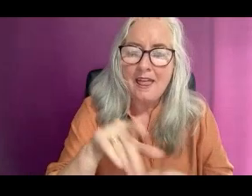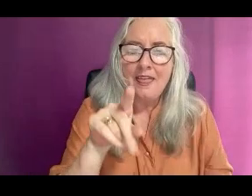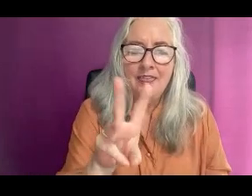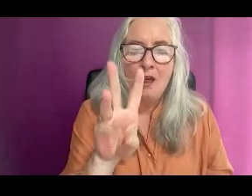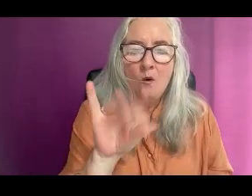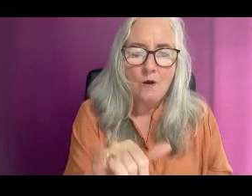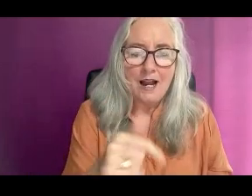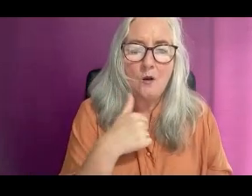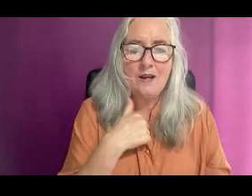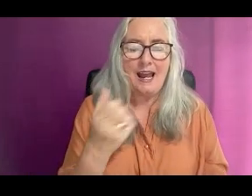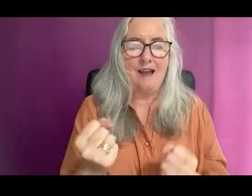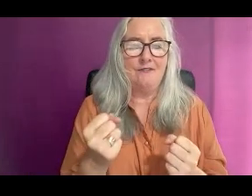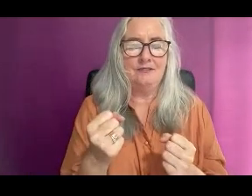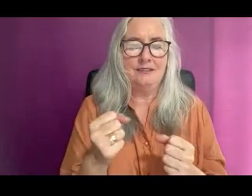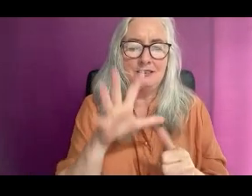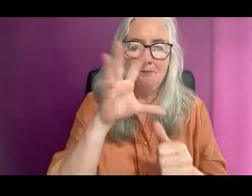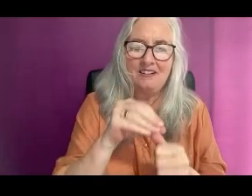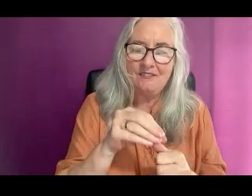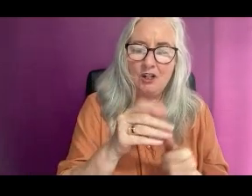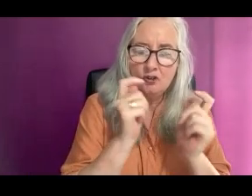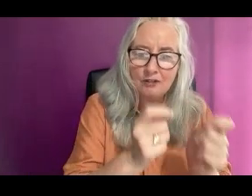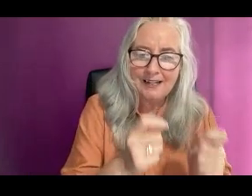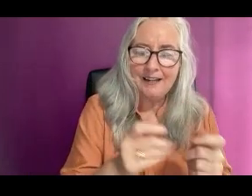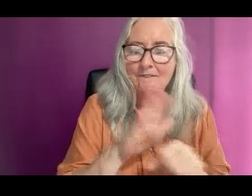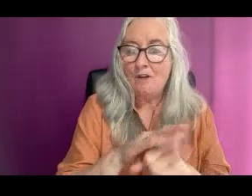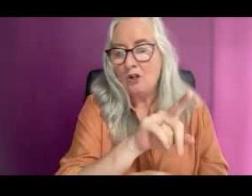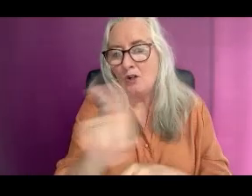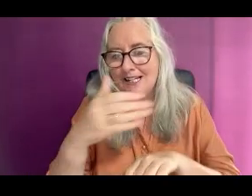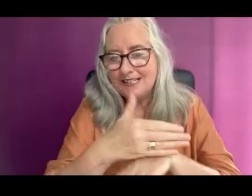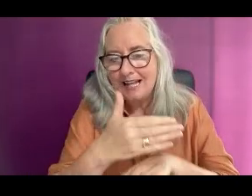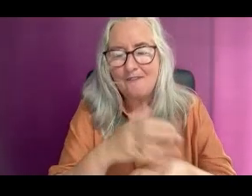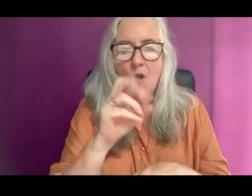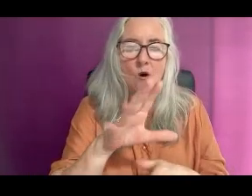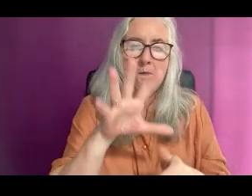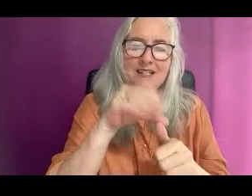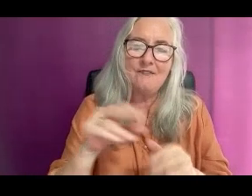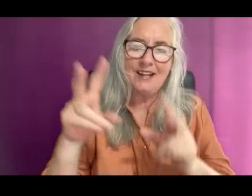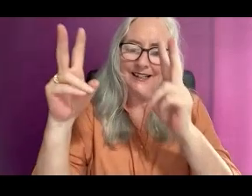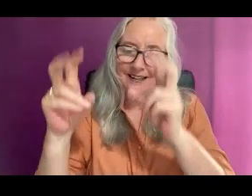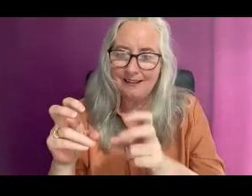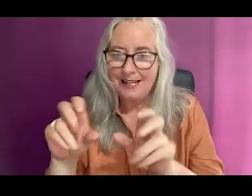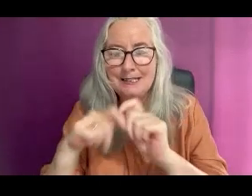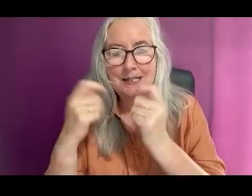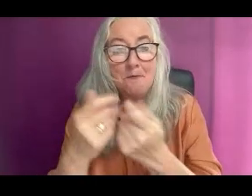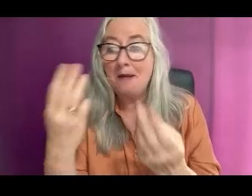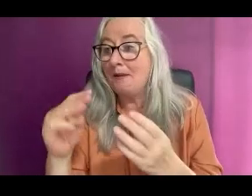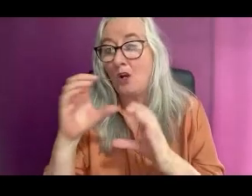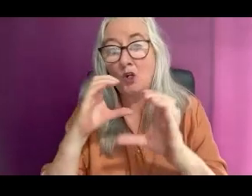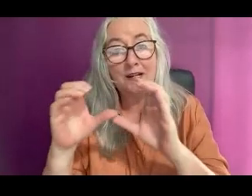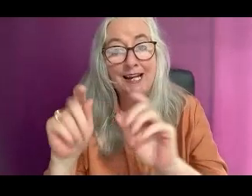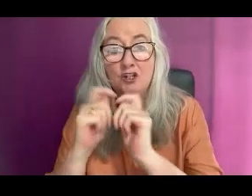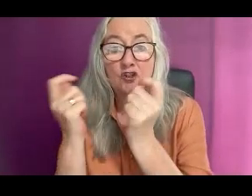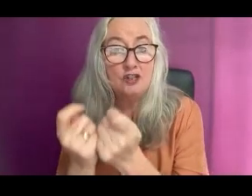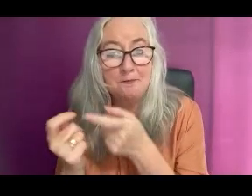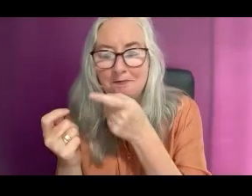tailored trainings. It can be for all your staff or for specific teams. For example, the communications teams, they usually avail of